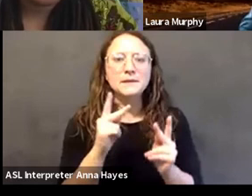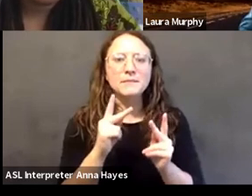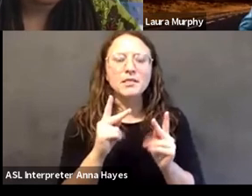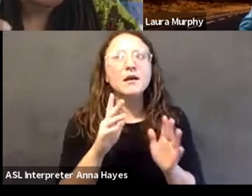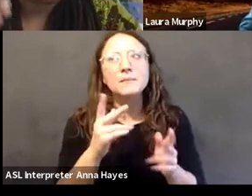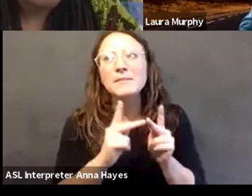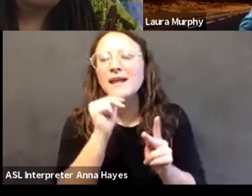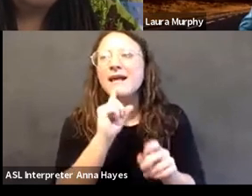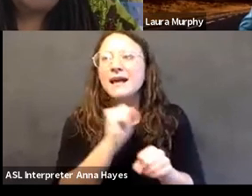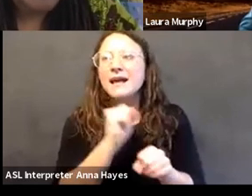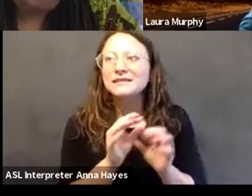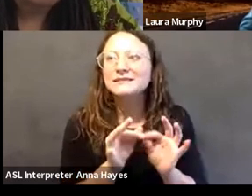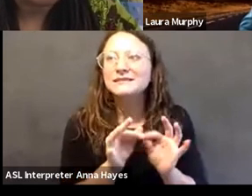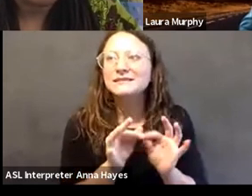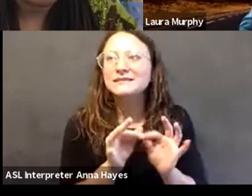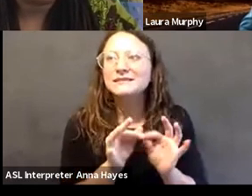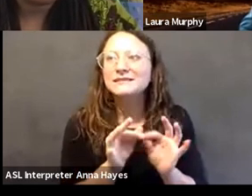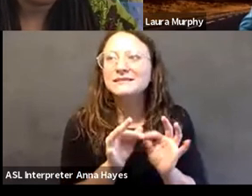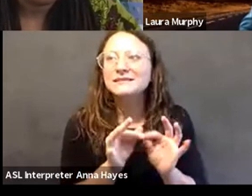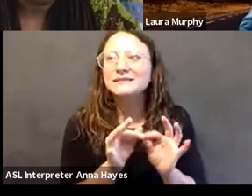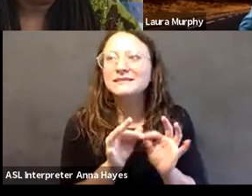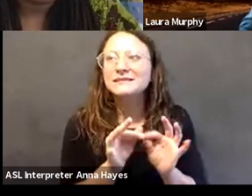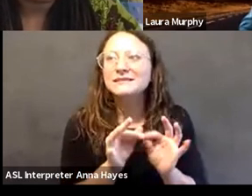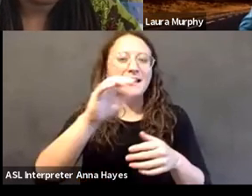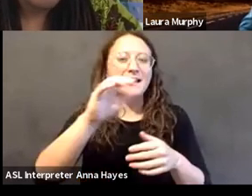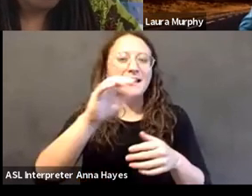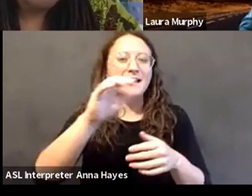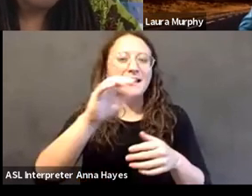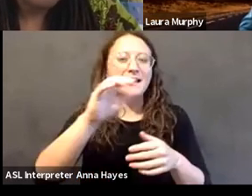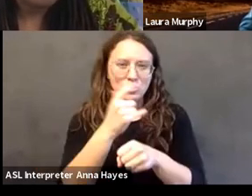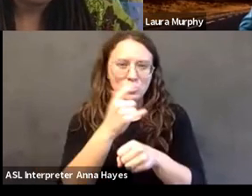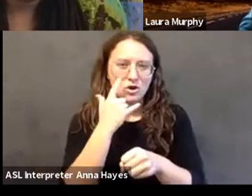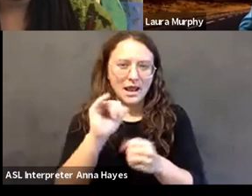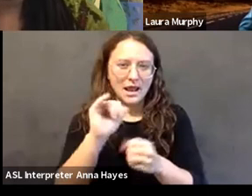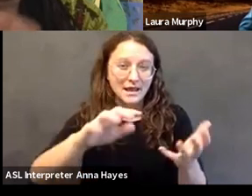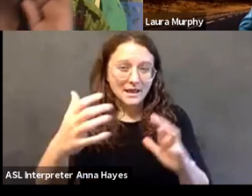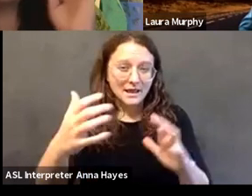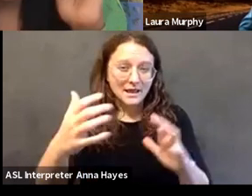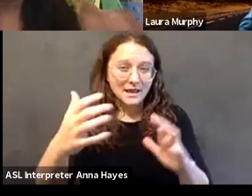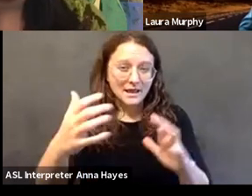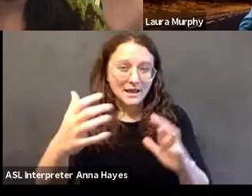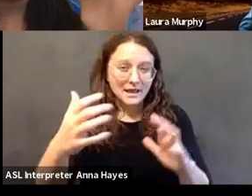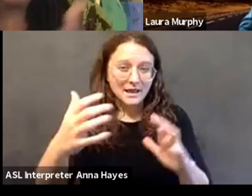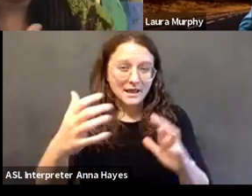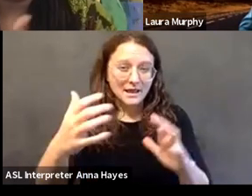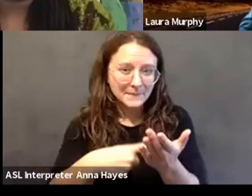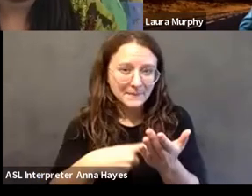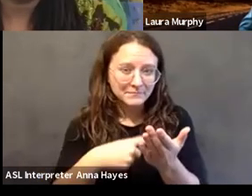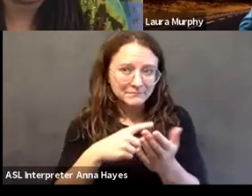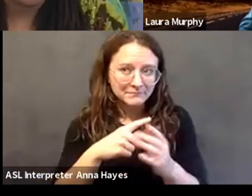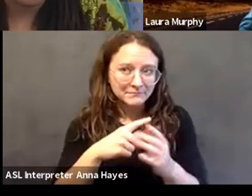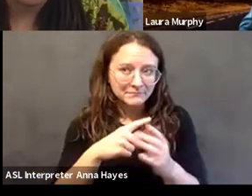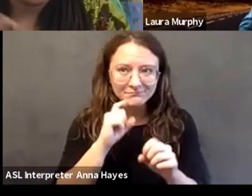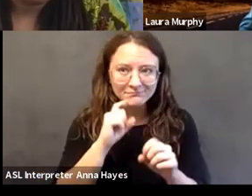but I think that the work might have looked chaotic sometimes, but it is chaotic. You know, and so I want to